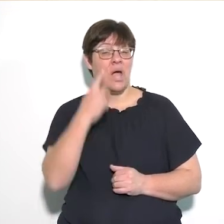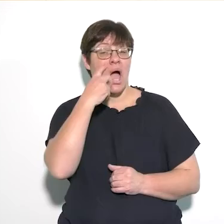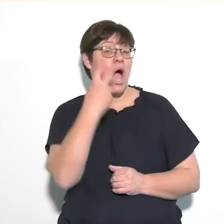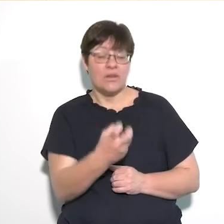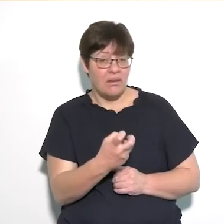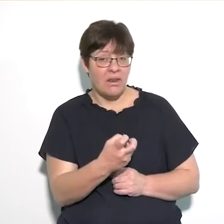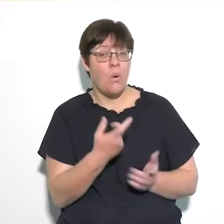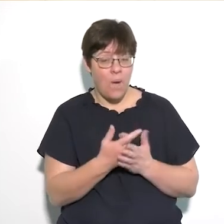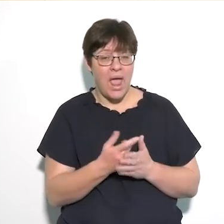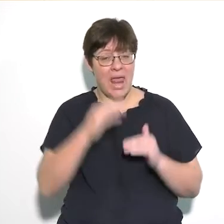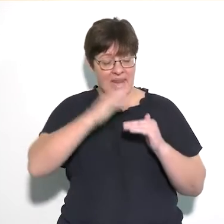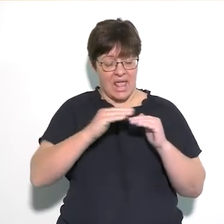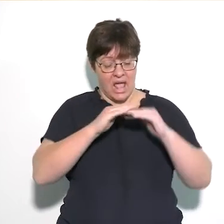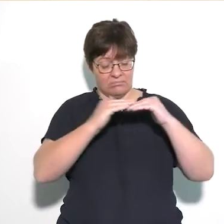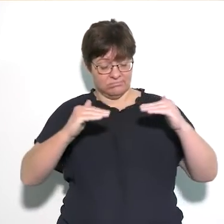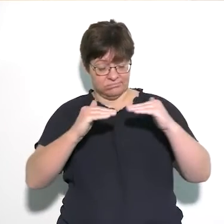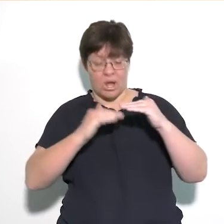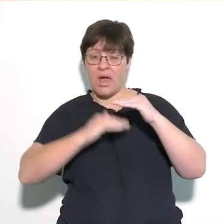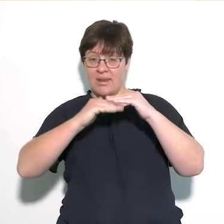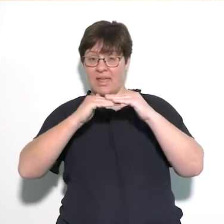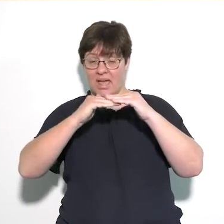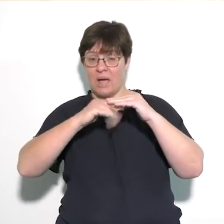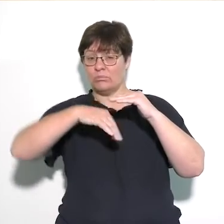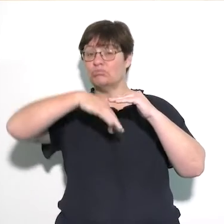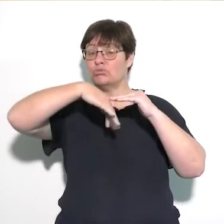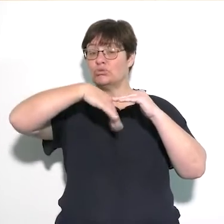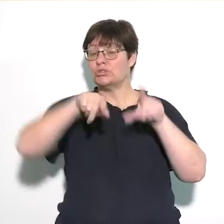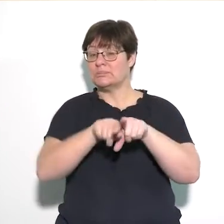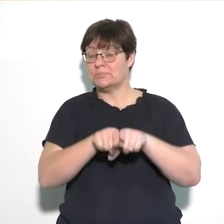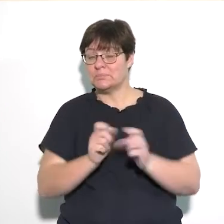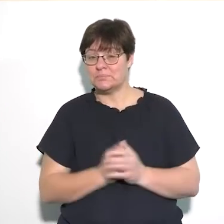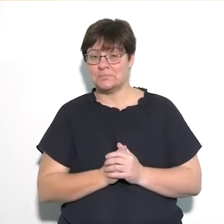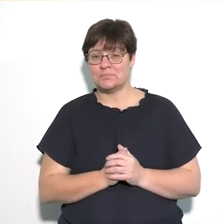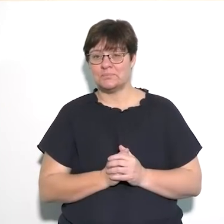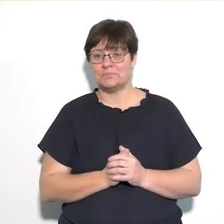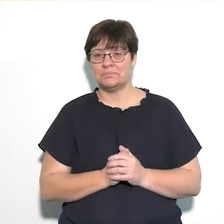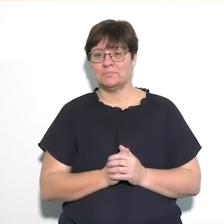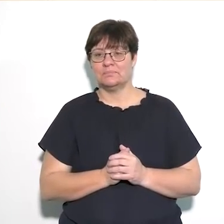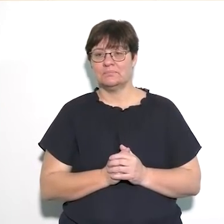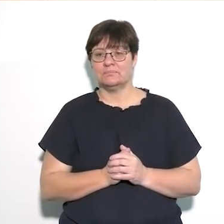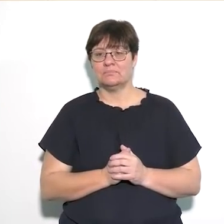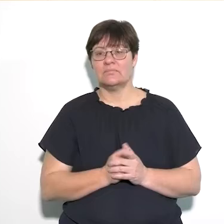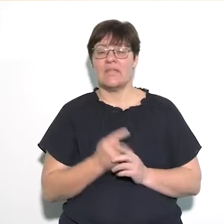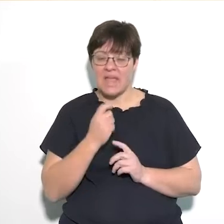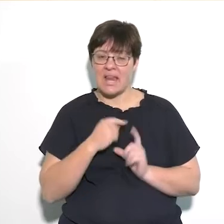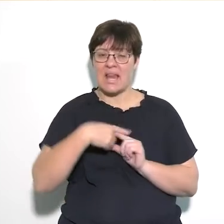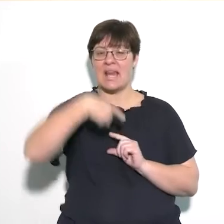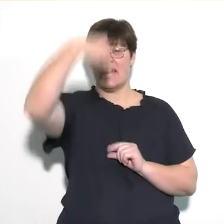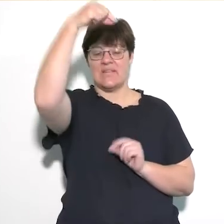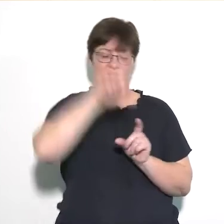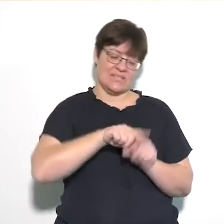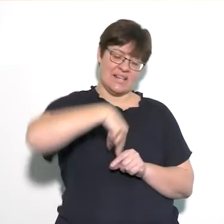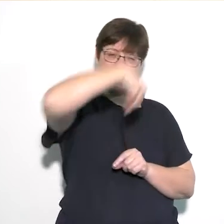The onion grows near the surface. It's a root. And then you would draw in the